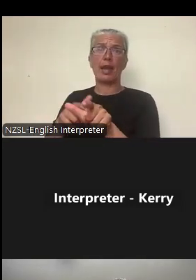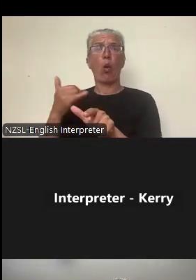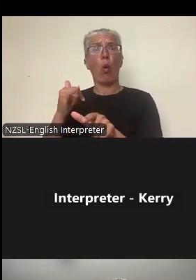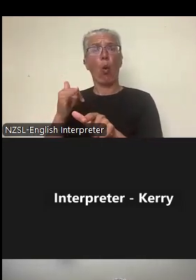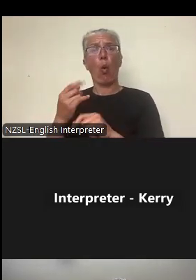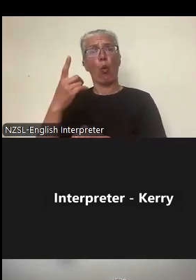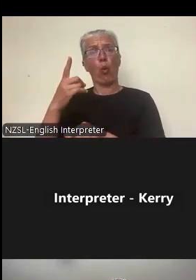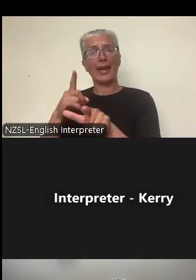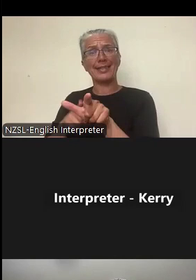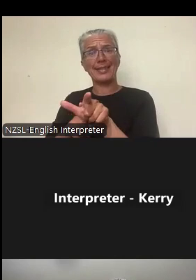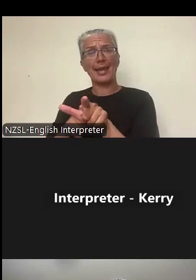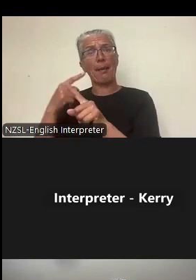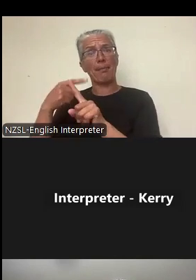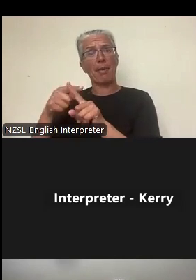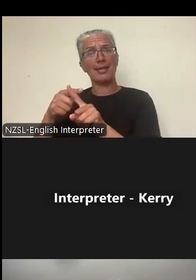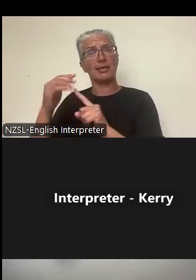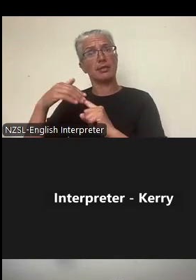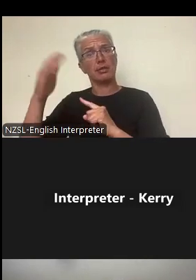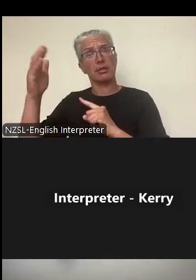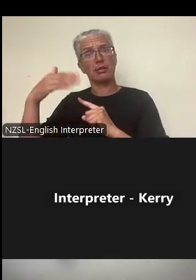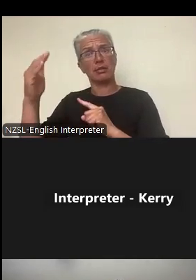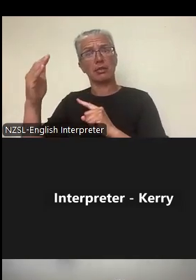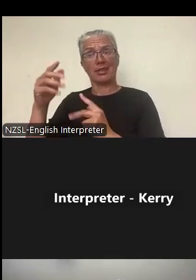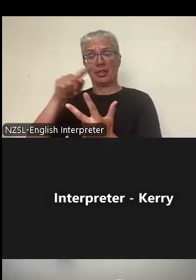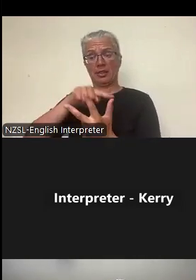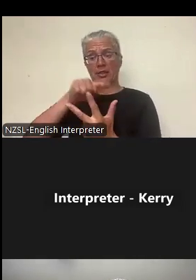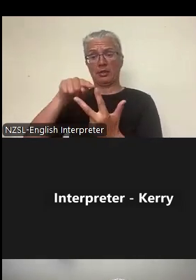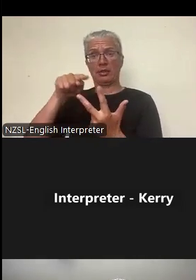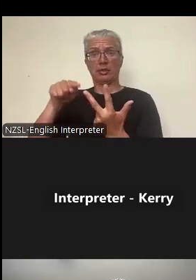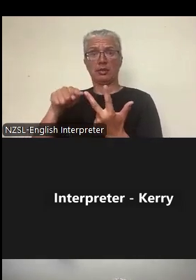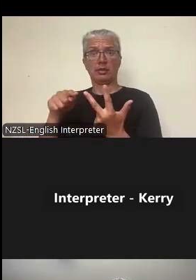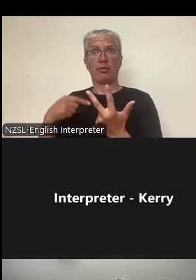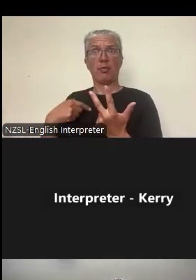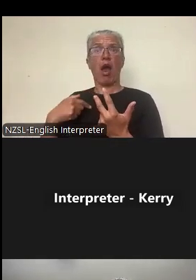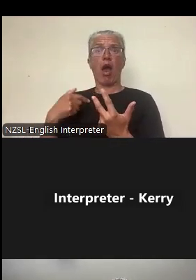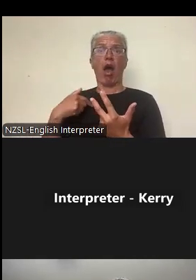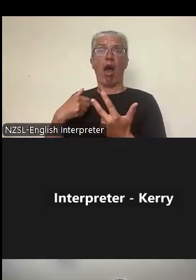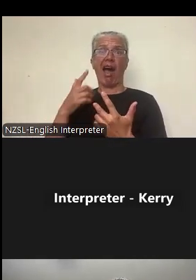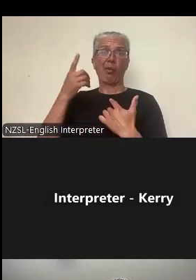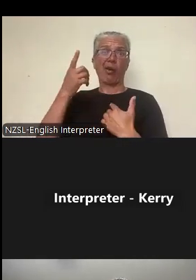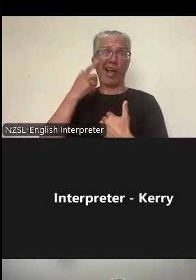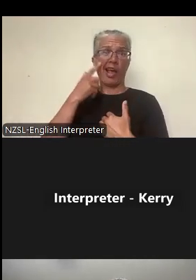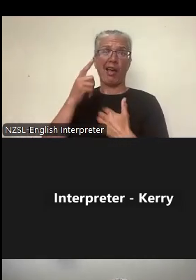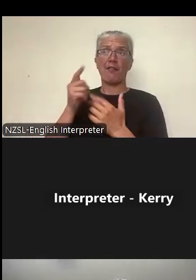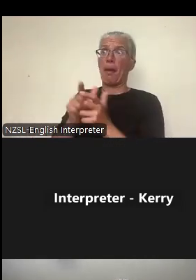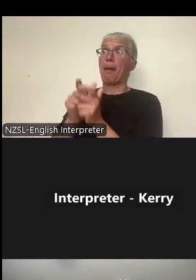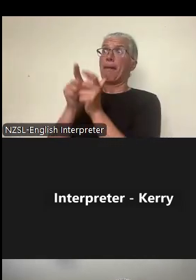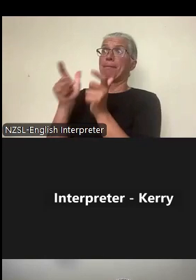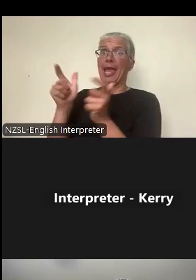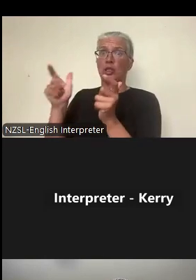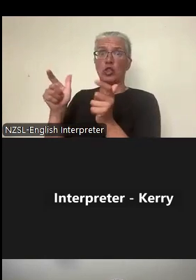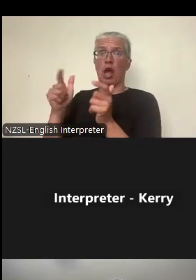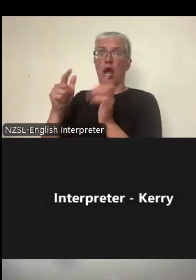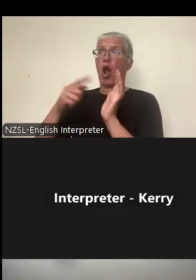1 year or longer. So today I'm going to focus on major long-term change.